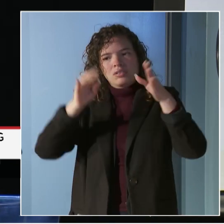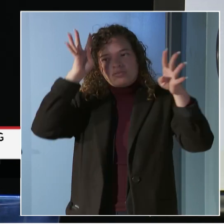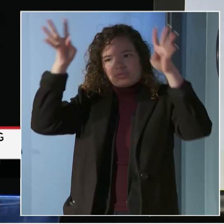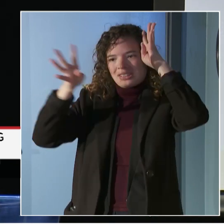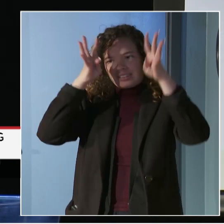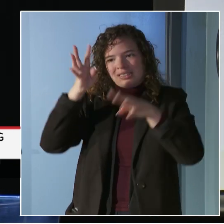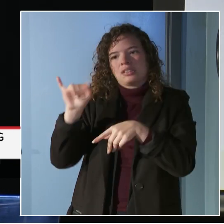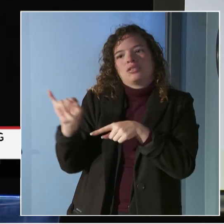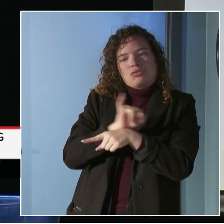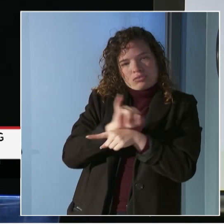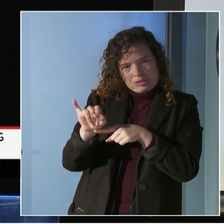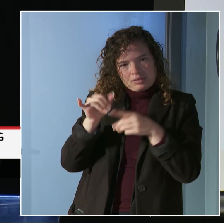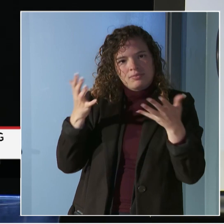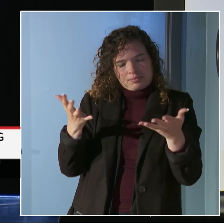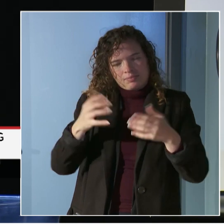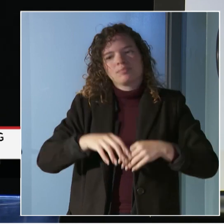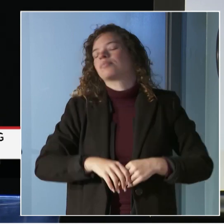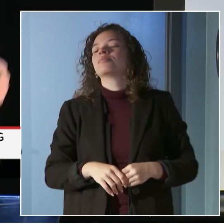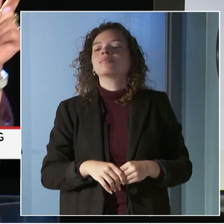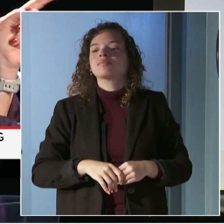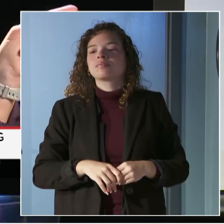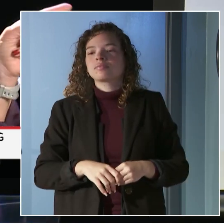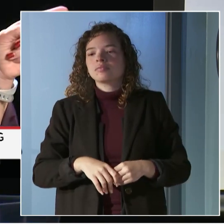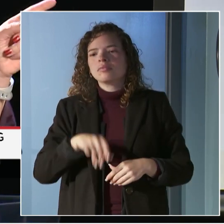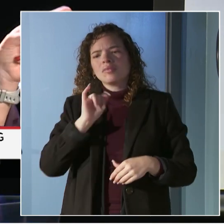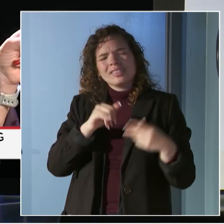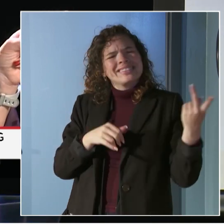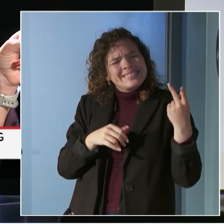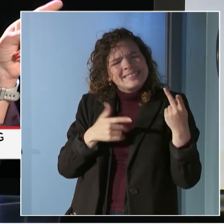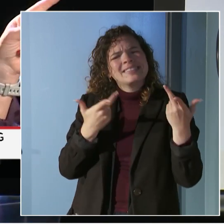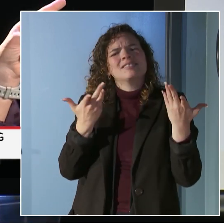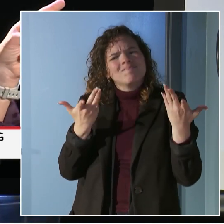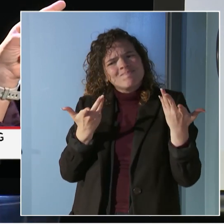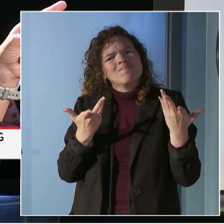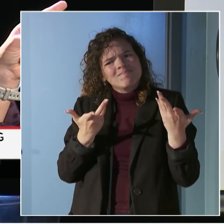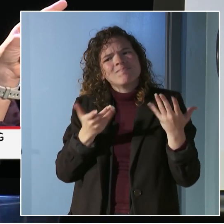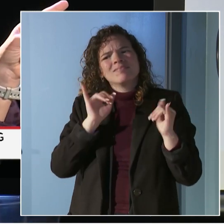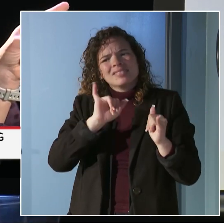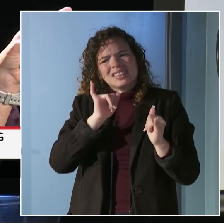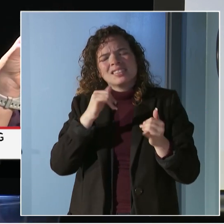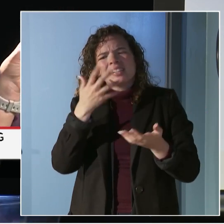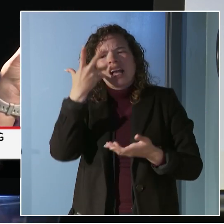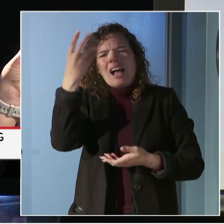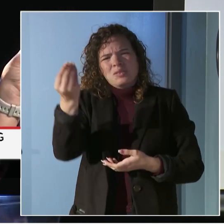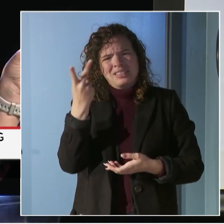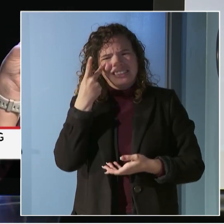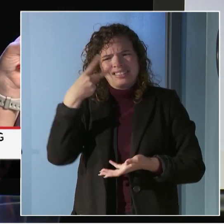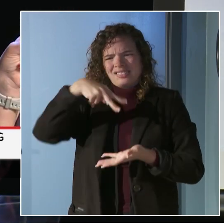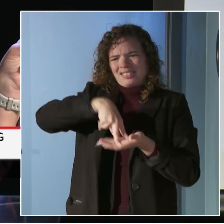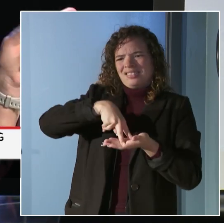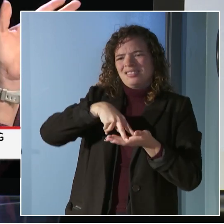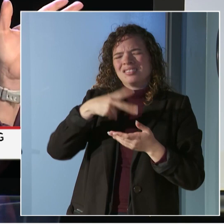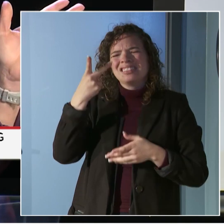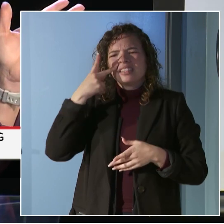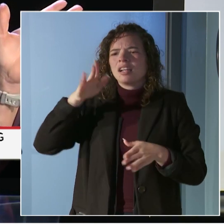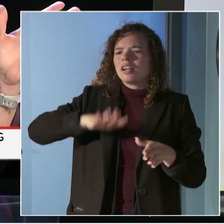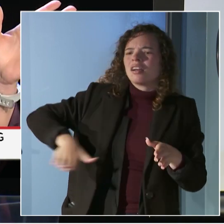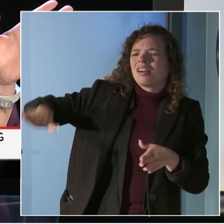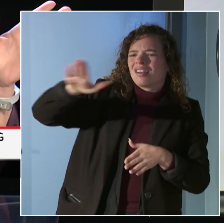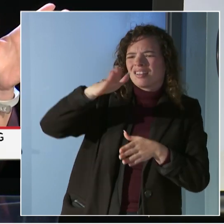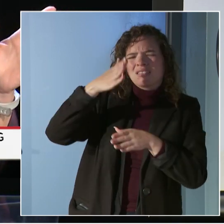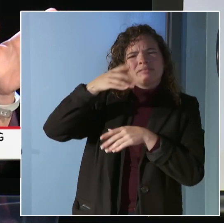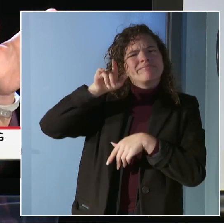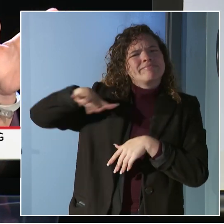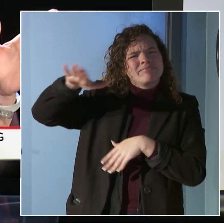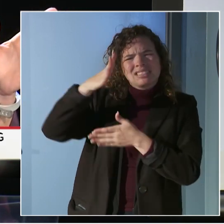Next thing I know, Ralph and I are standing outside facing the vacant building next door. 2